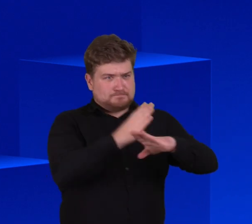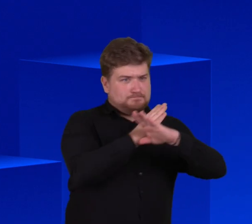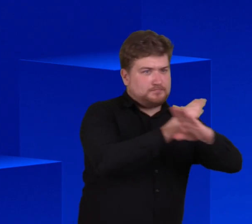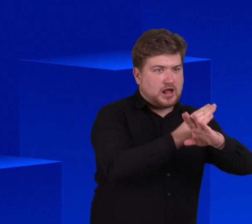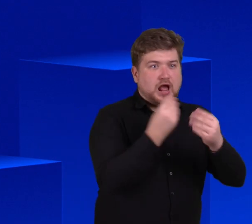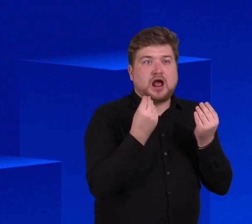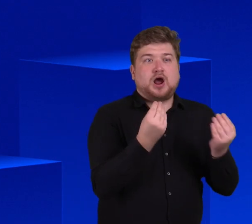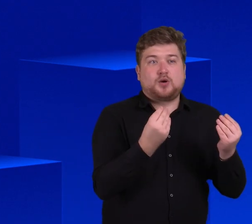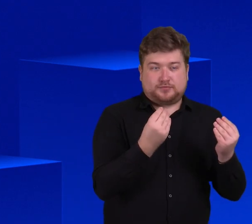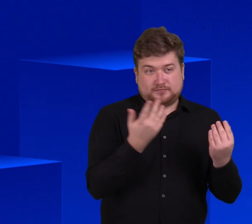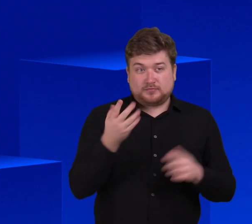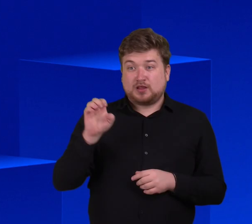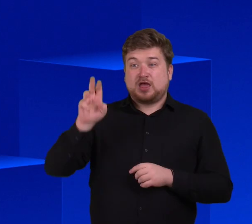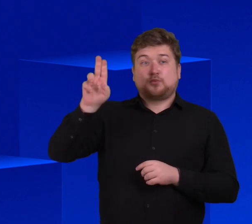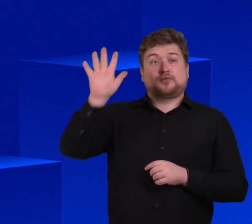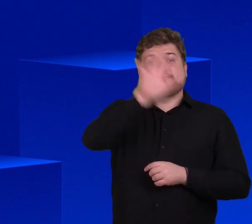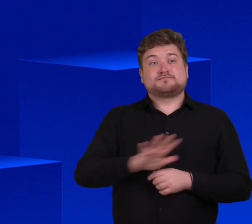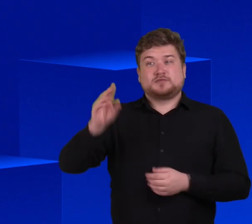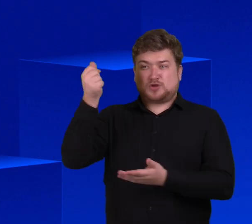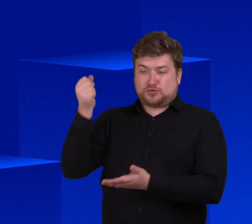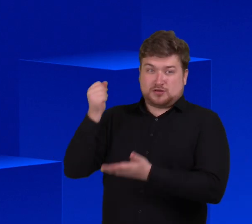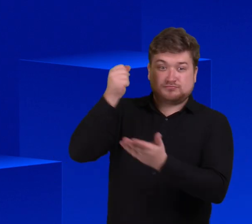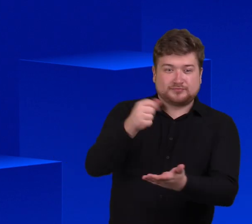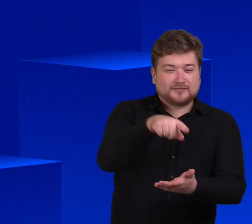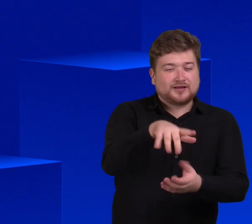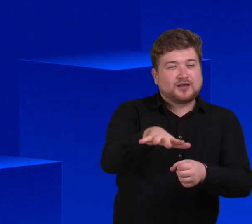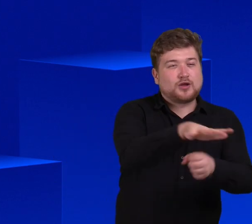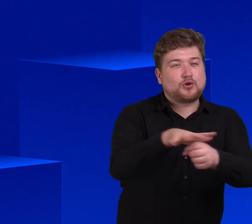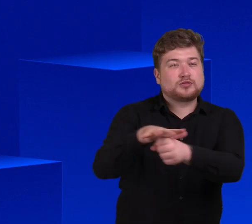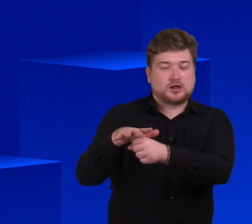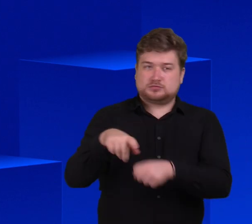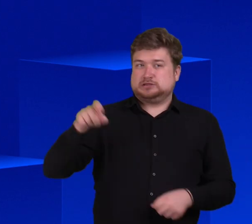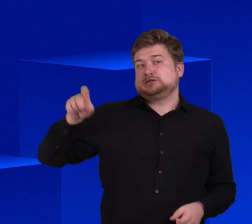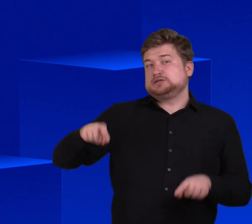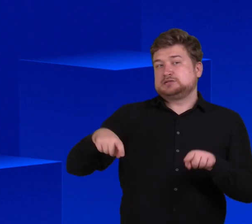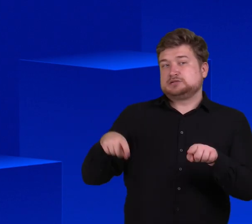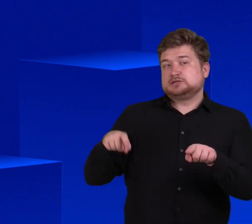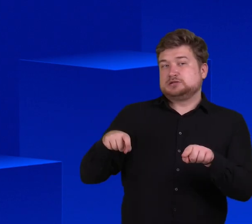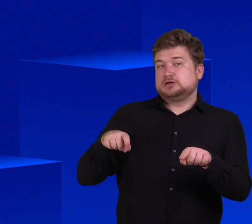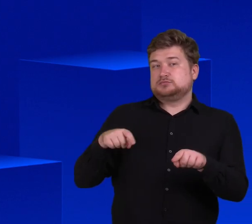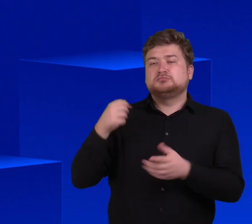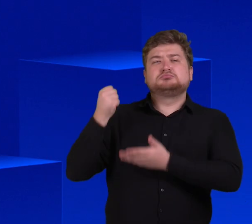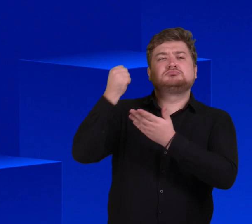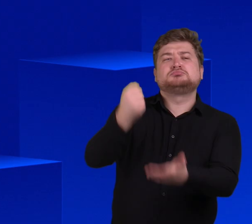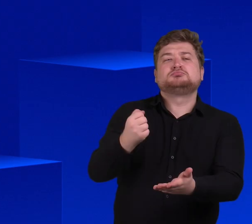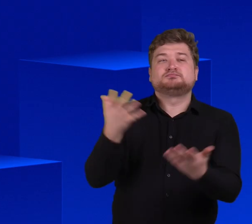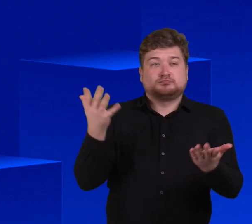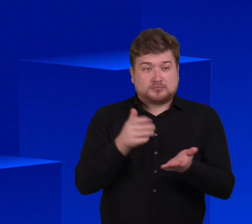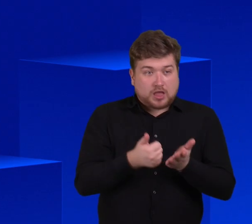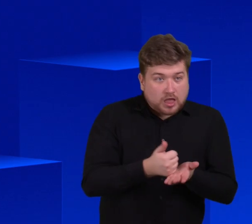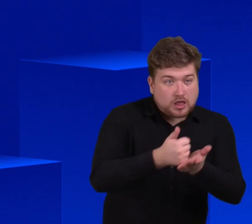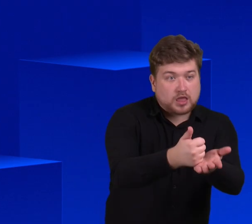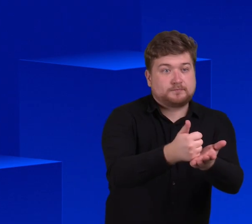regions to help them increase their ability to cope with different shocks and impacts.